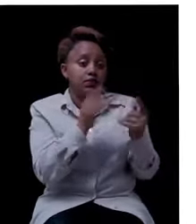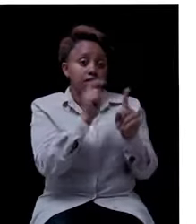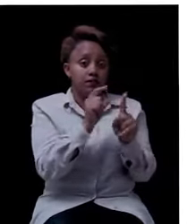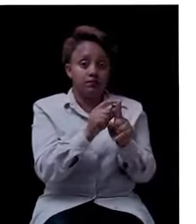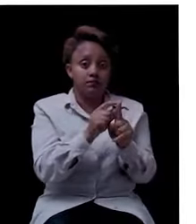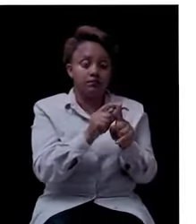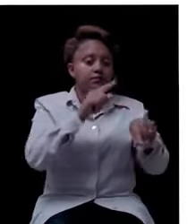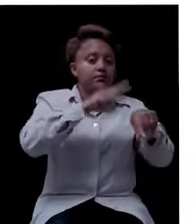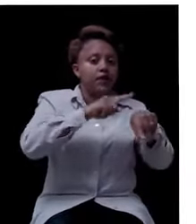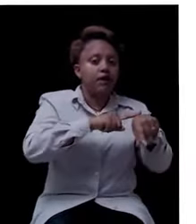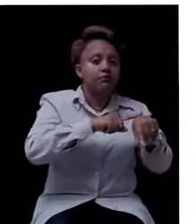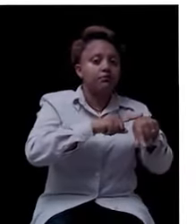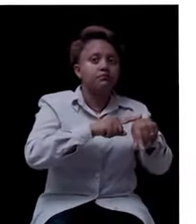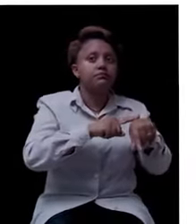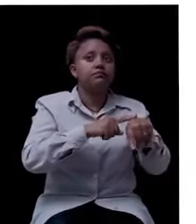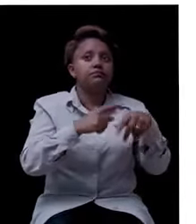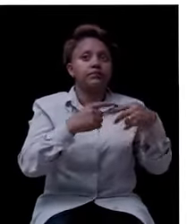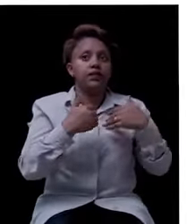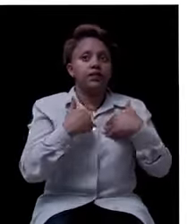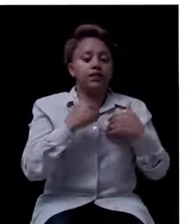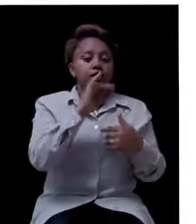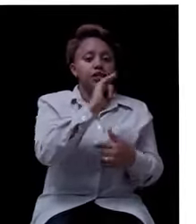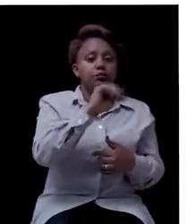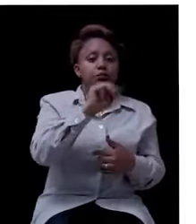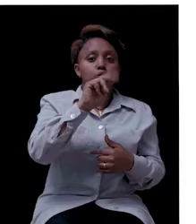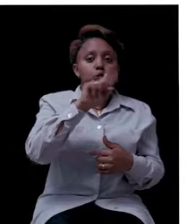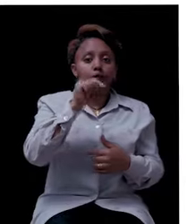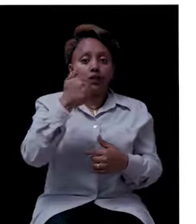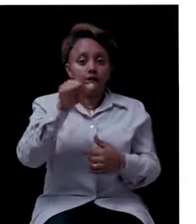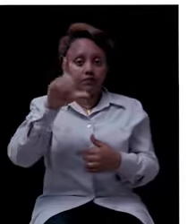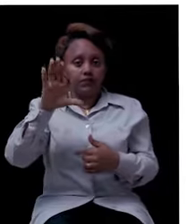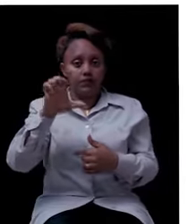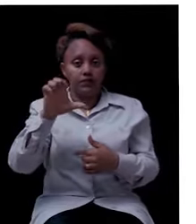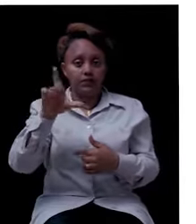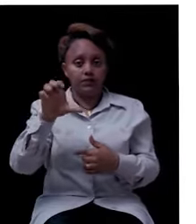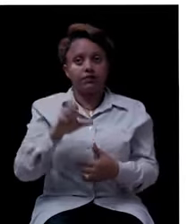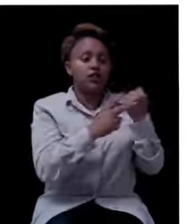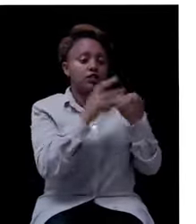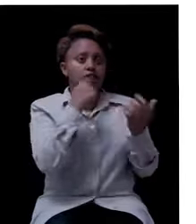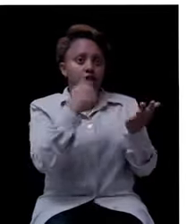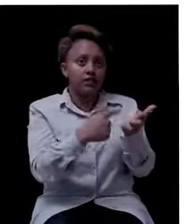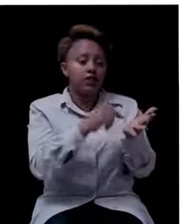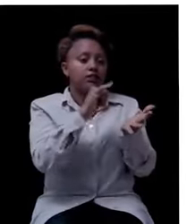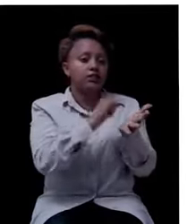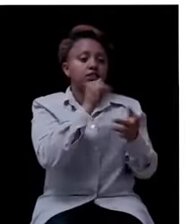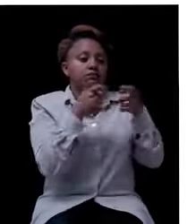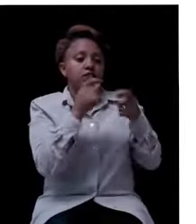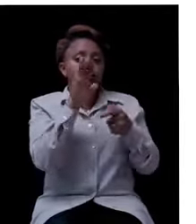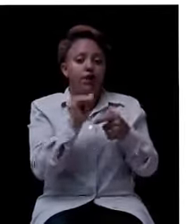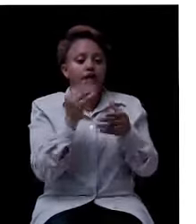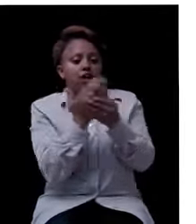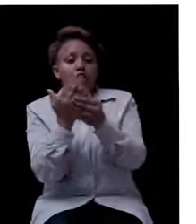blockchain is, in simplest of terms, a time-stamped series of immutable records of data that is managed